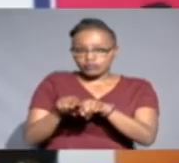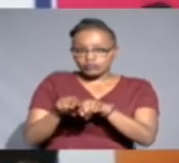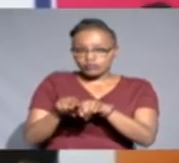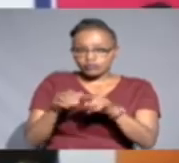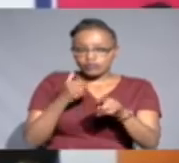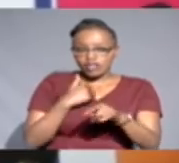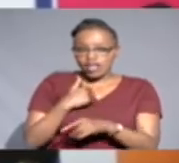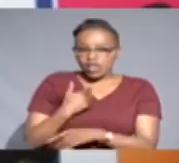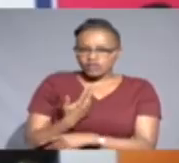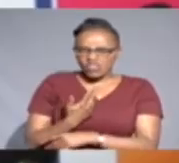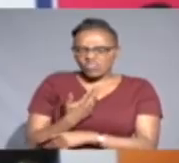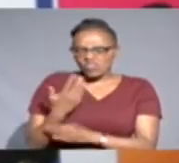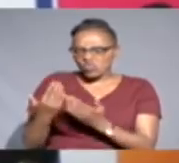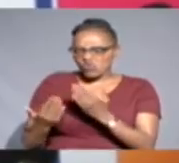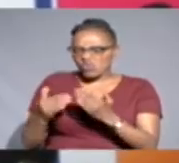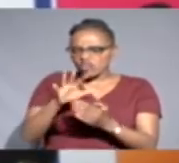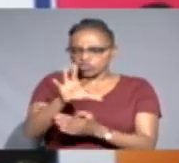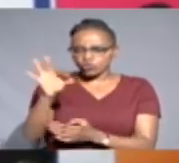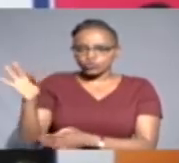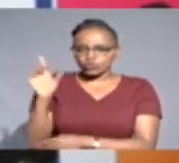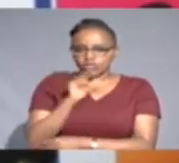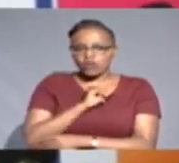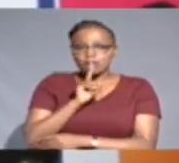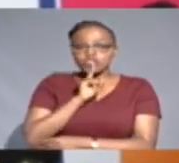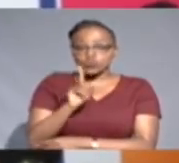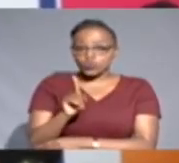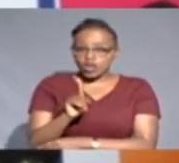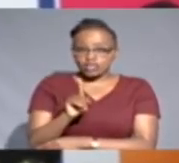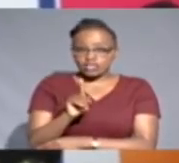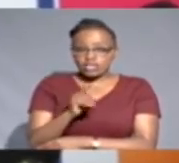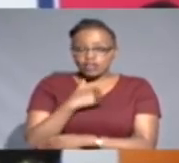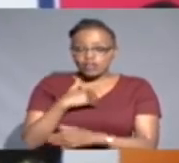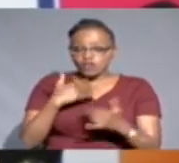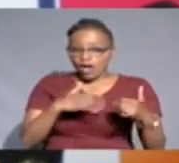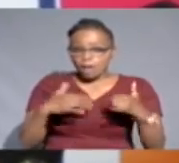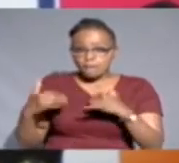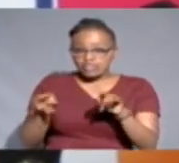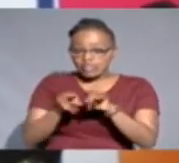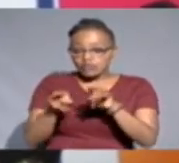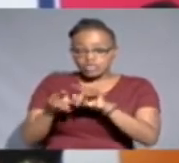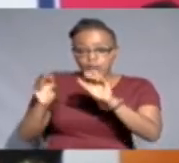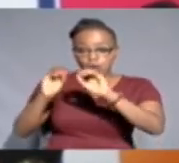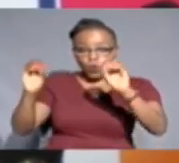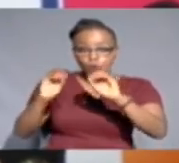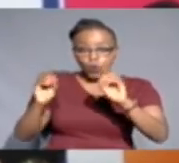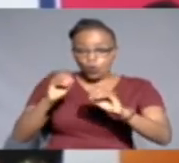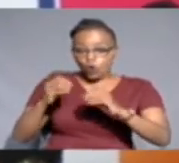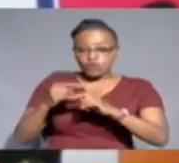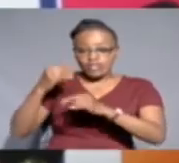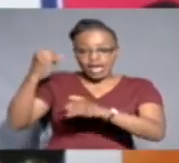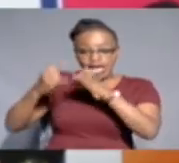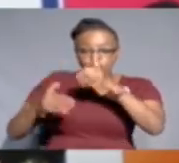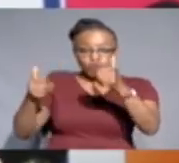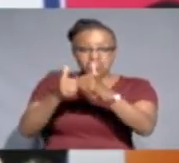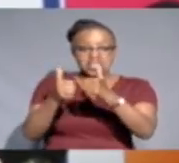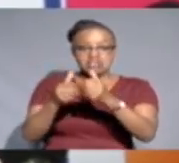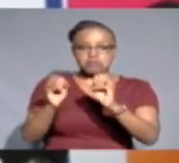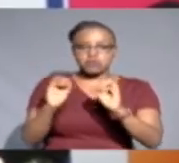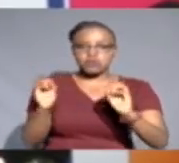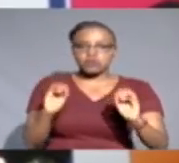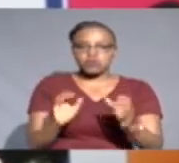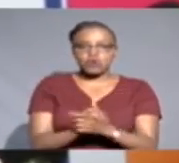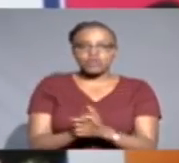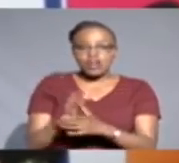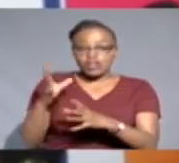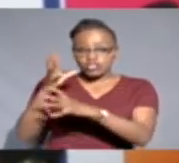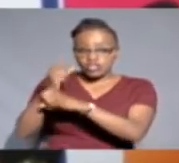camp of preparation, I told them I'm sure the first 11 against Algeria will not be the same at the end of the tournament. Don't ask